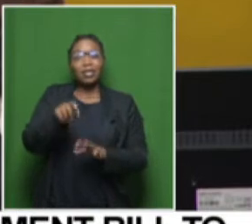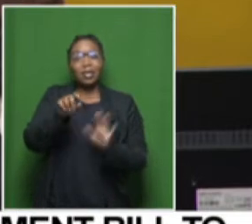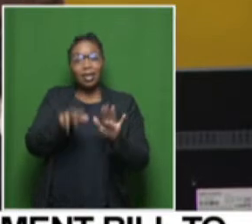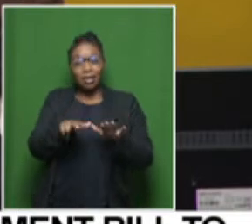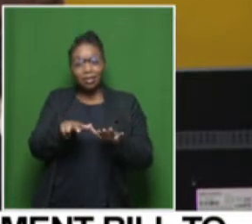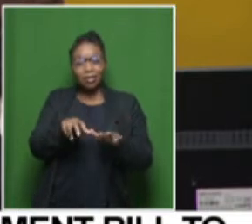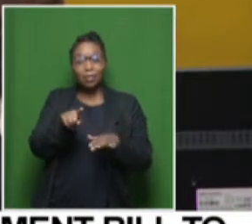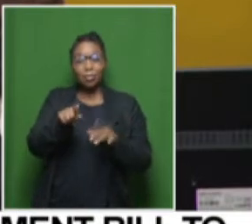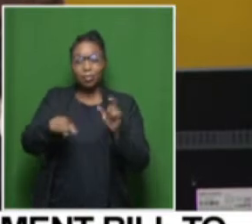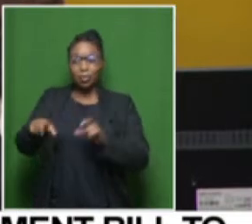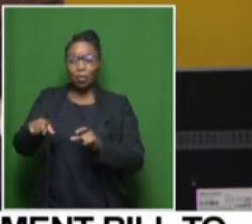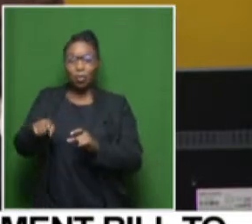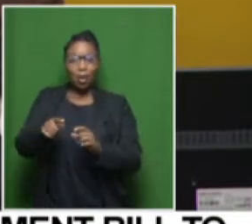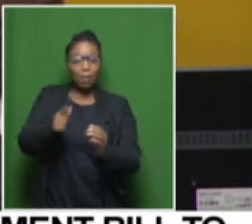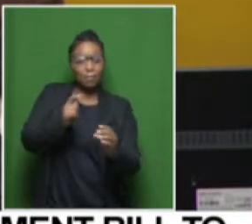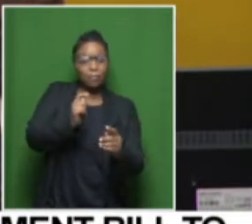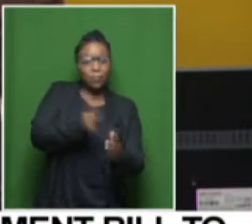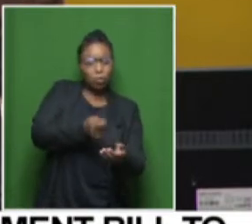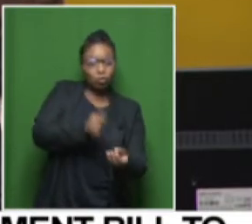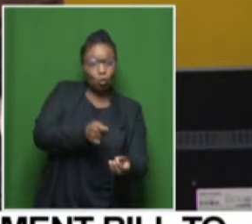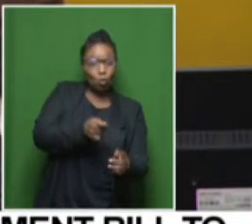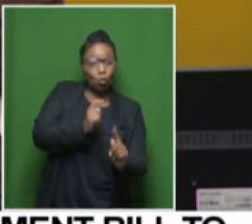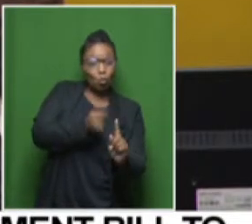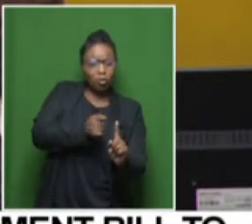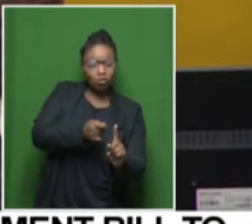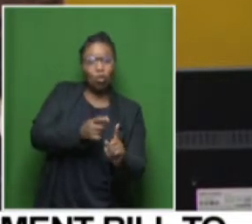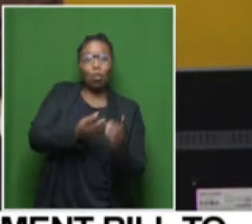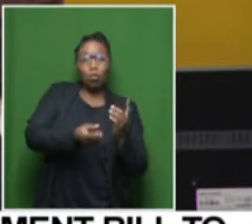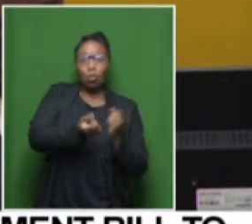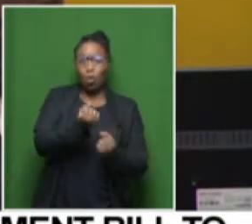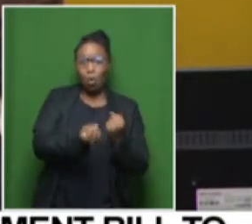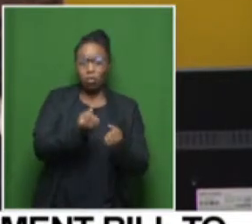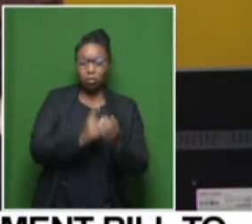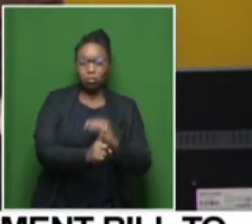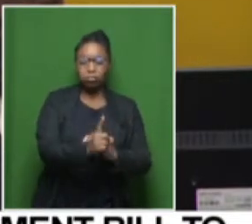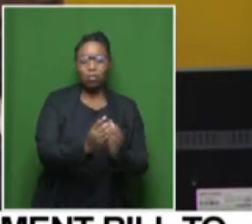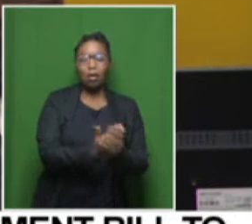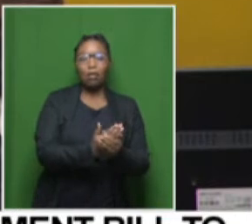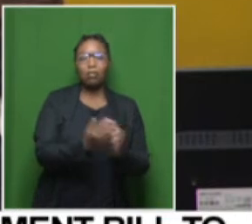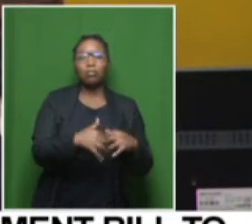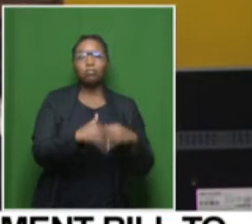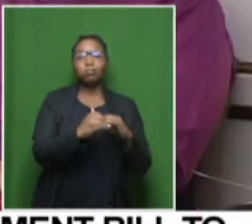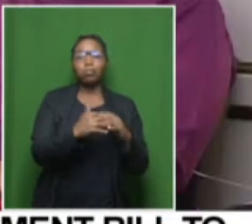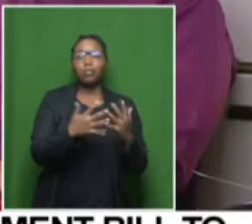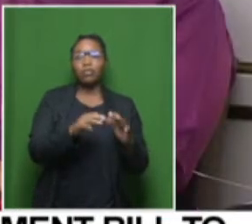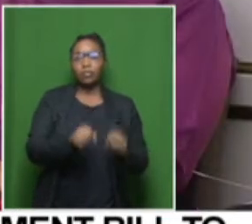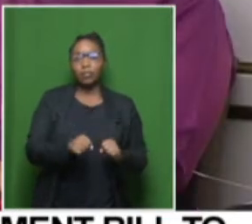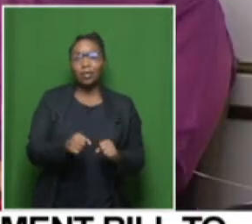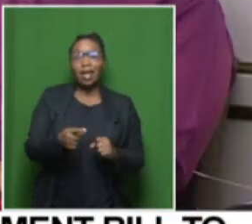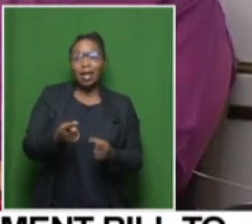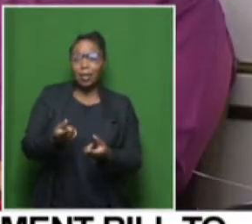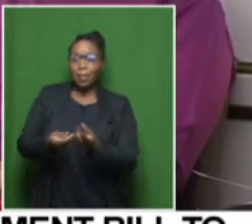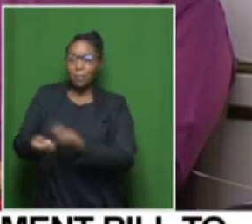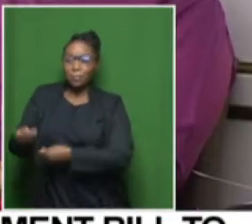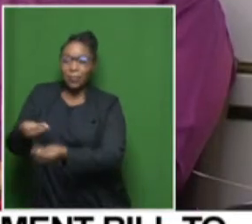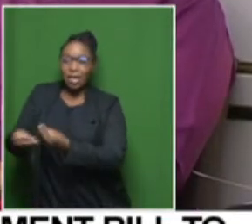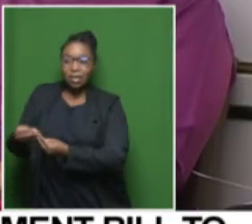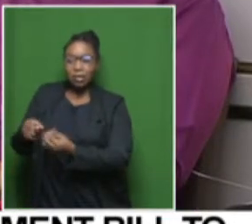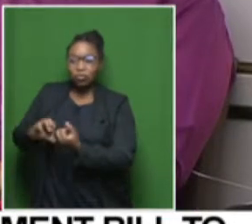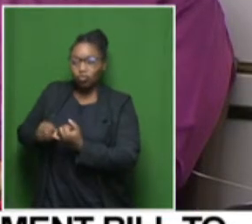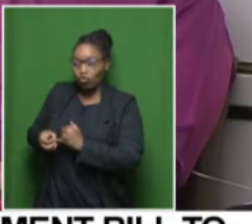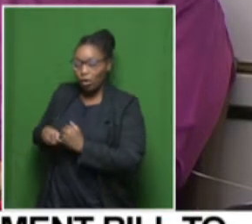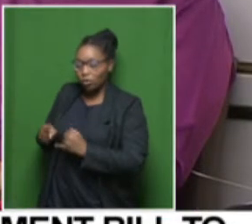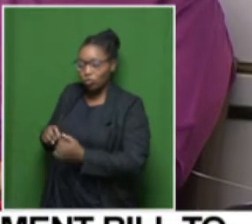Finally, we are addressing the weaknesses in fighting fraud and money laundering identified in our recent mutual